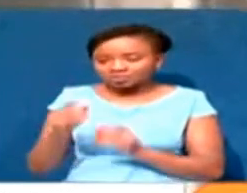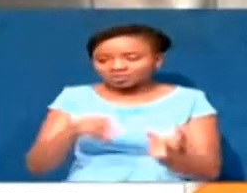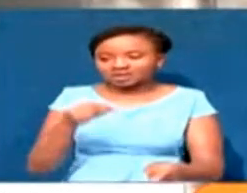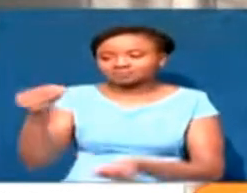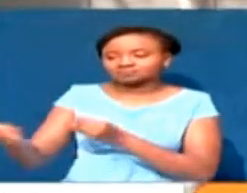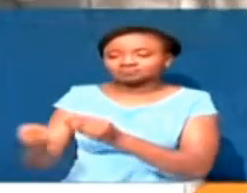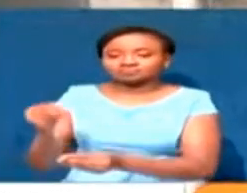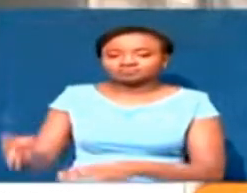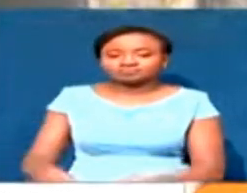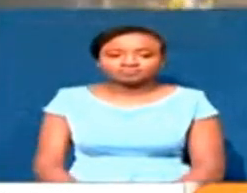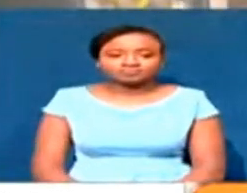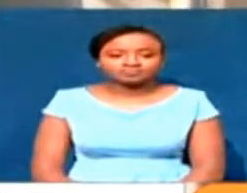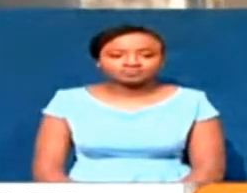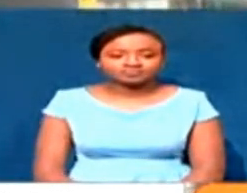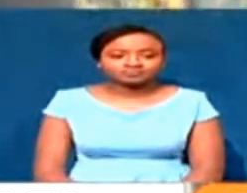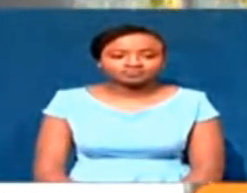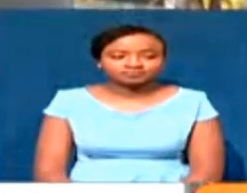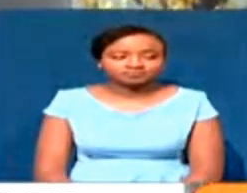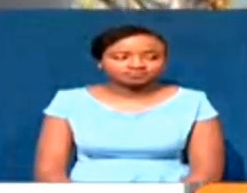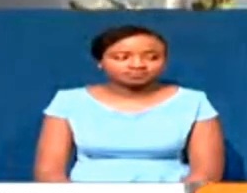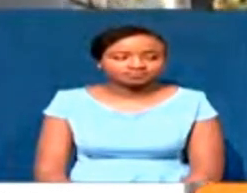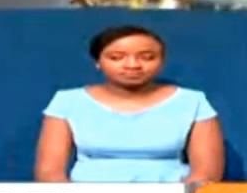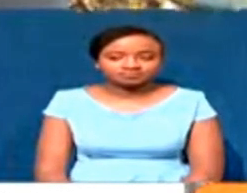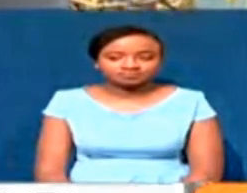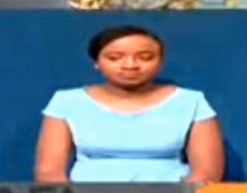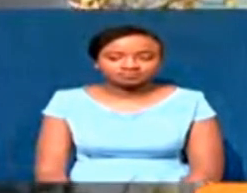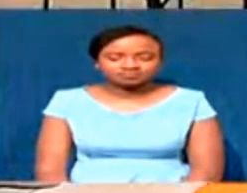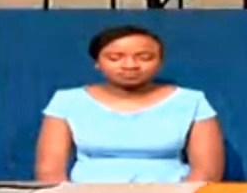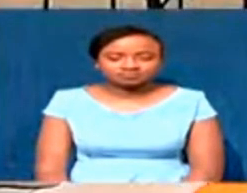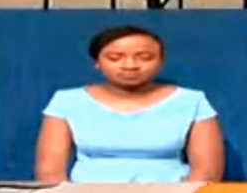vaccines. Raquel Migai, Citizen TV.